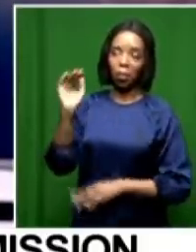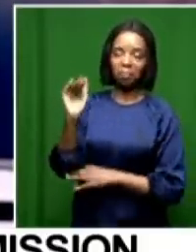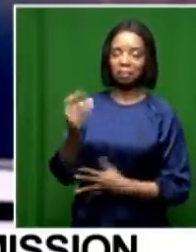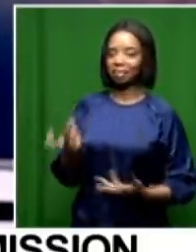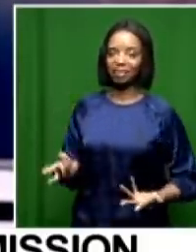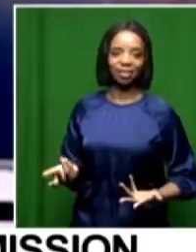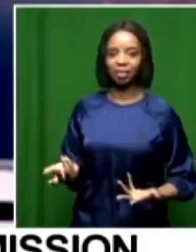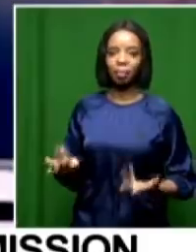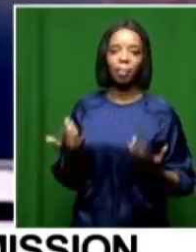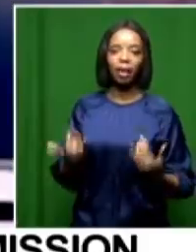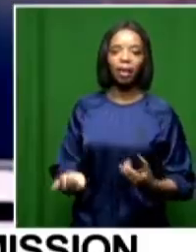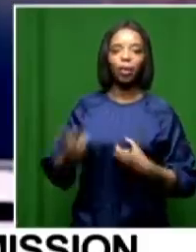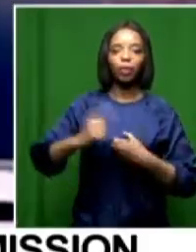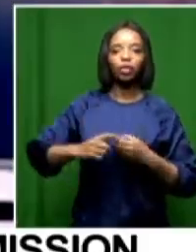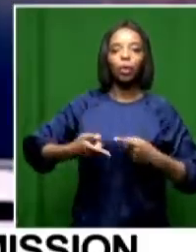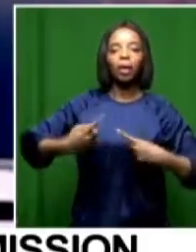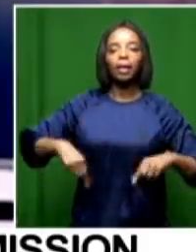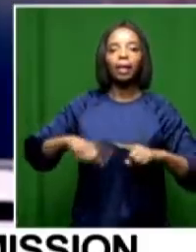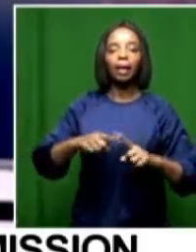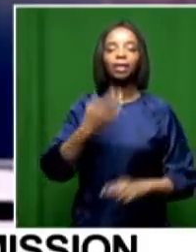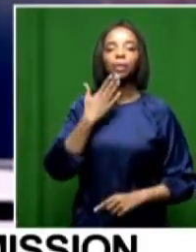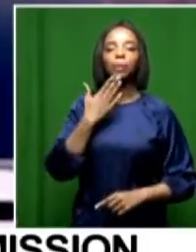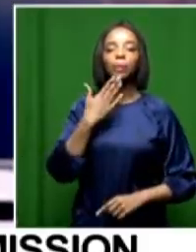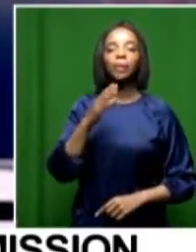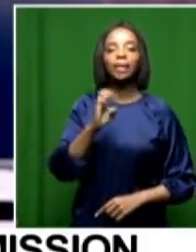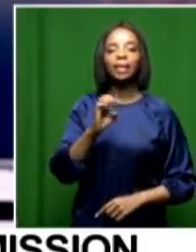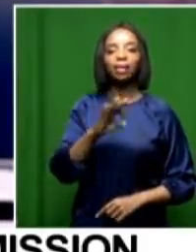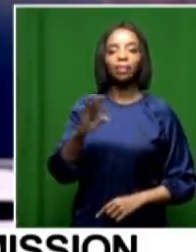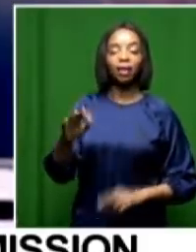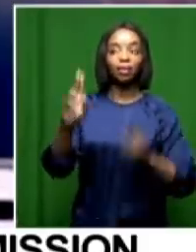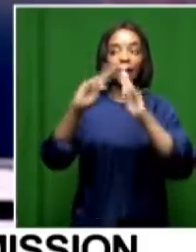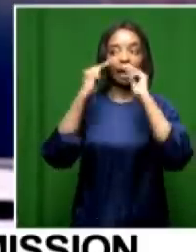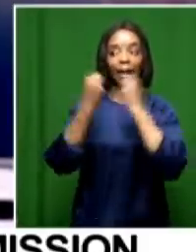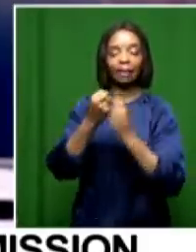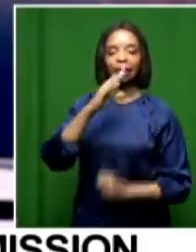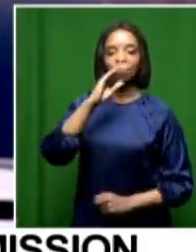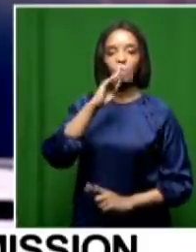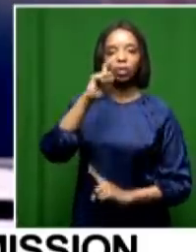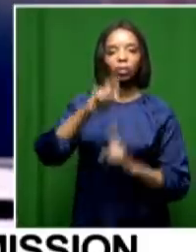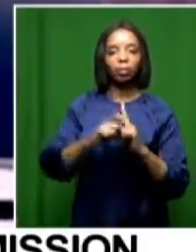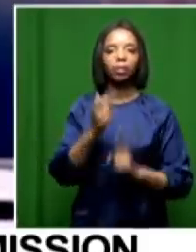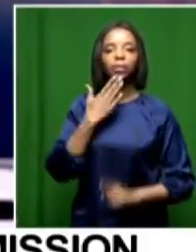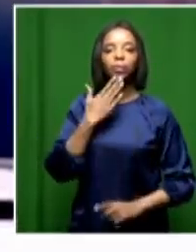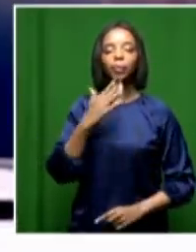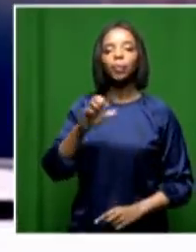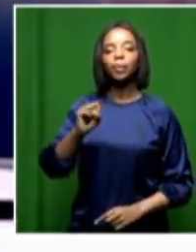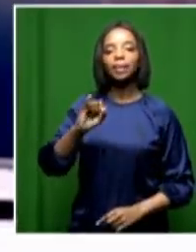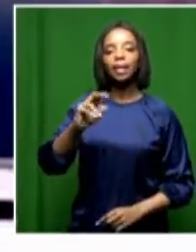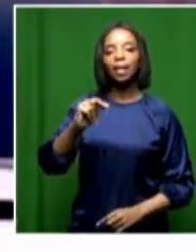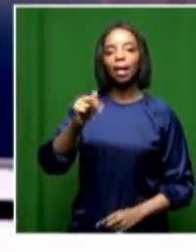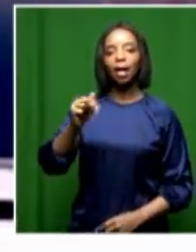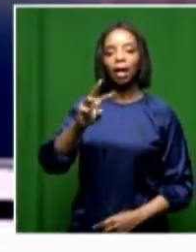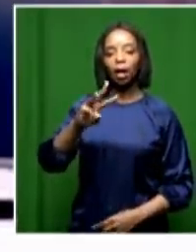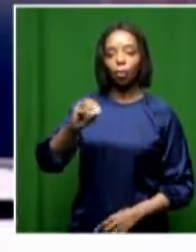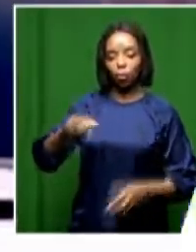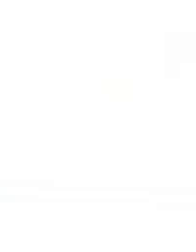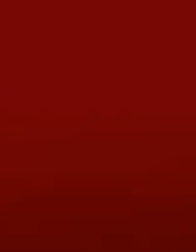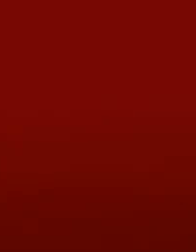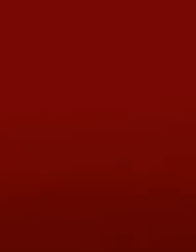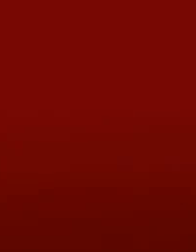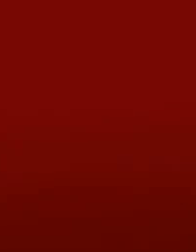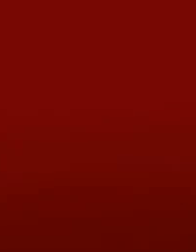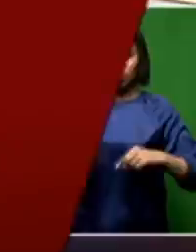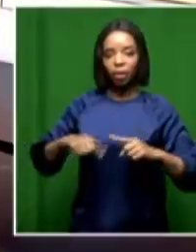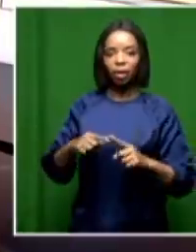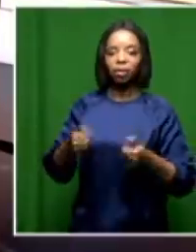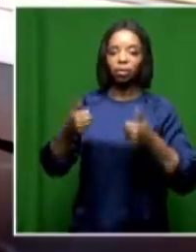bit more on this, we are joined by the EFF National Spokesperson, Sinawo Thambo, who is in studio. Great to have you. Thanks for coming